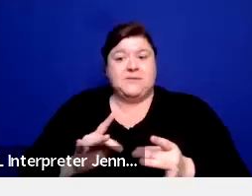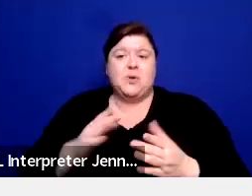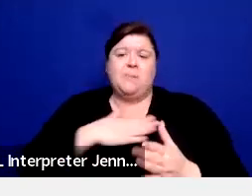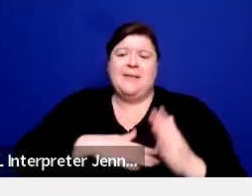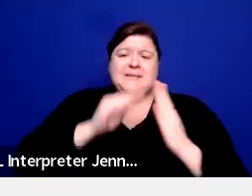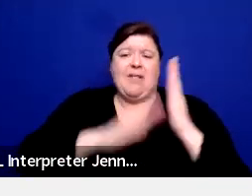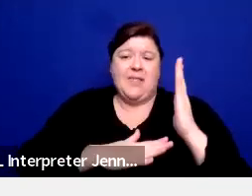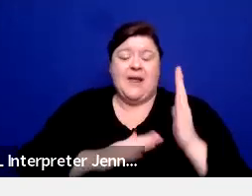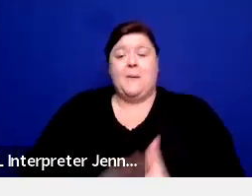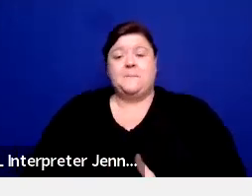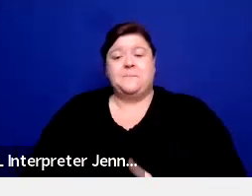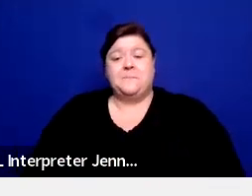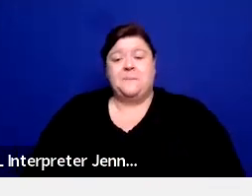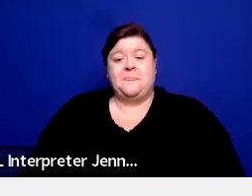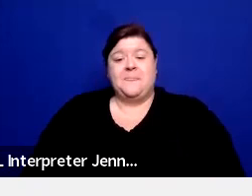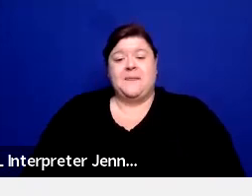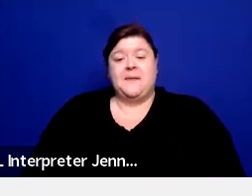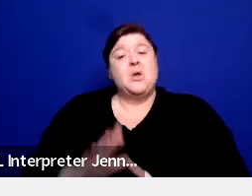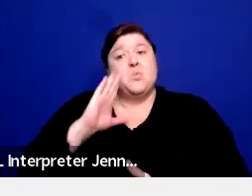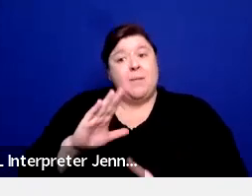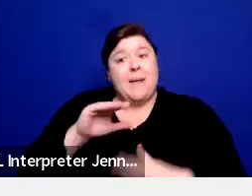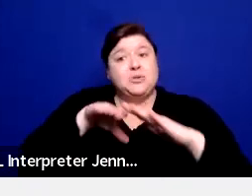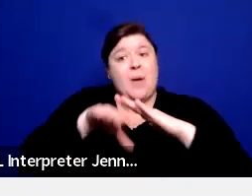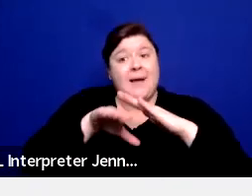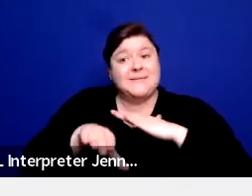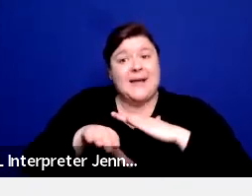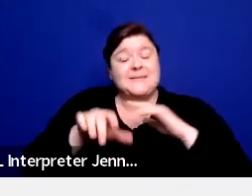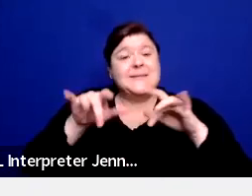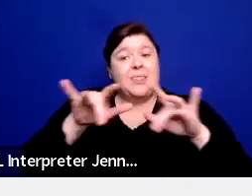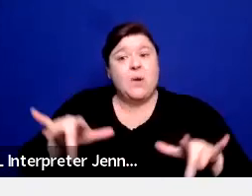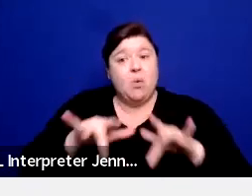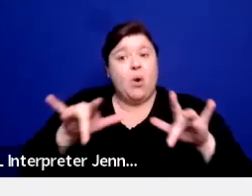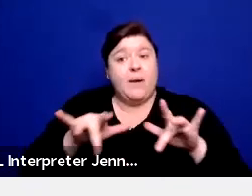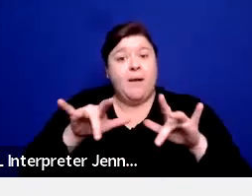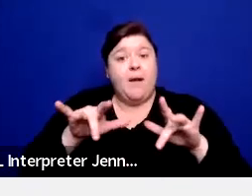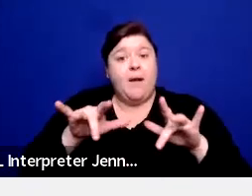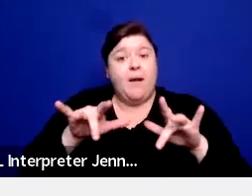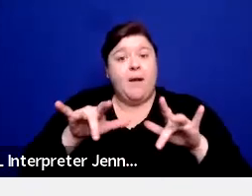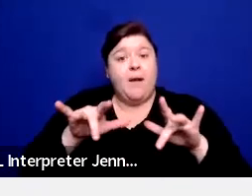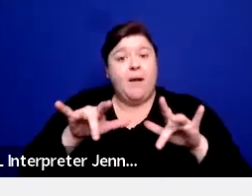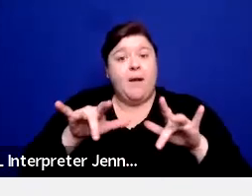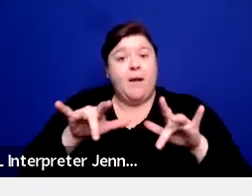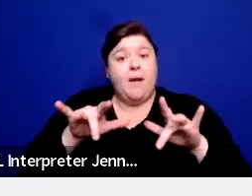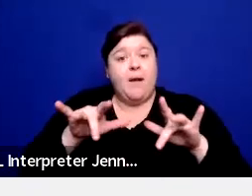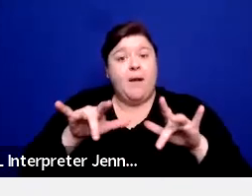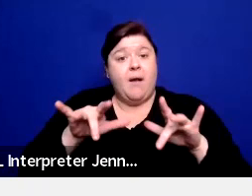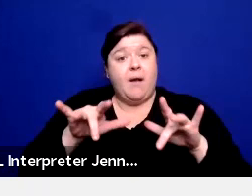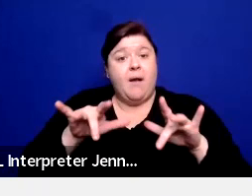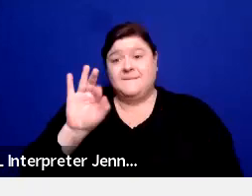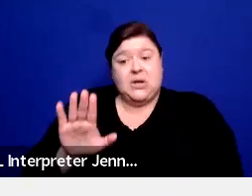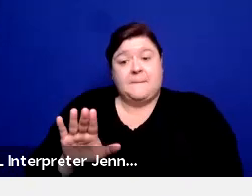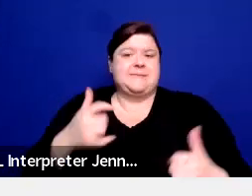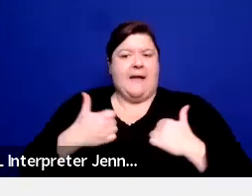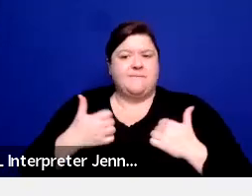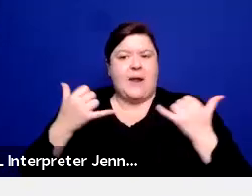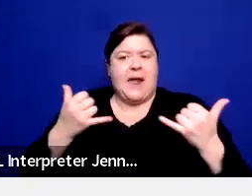us. You will be able to access the recording of this webinar on our Facebook. It is currently being streamed live, but you will be able to see it